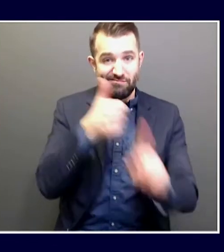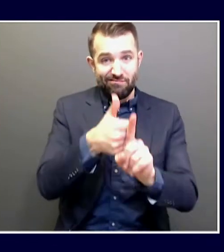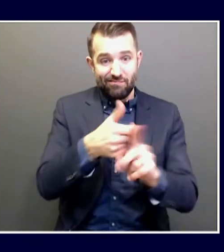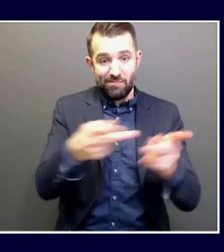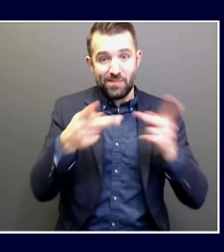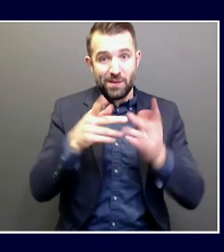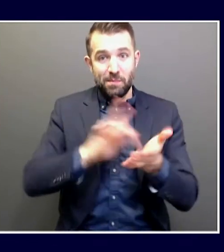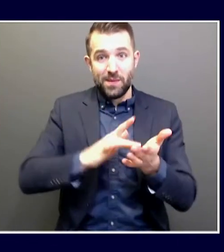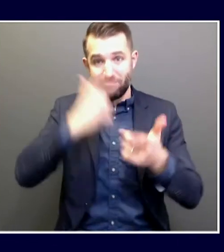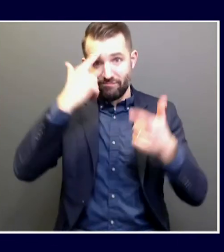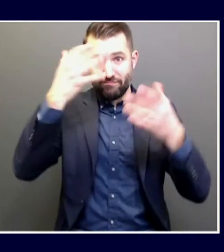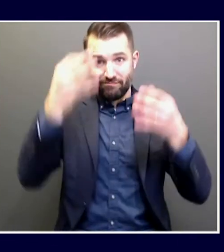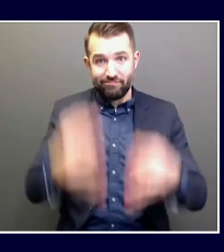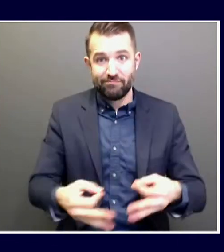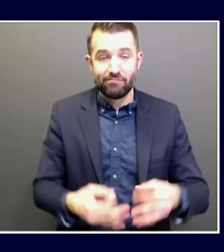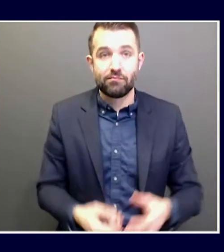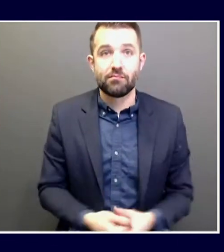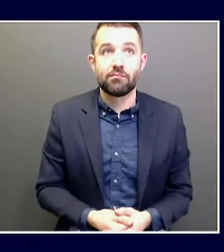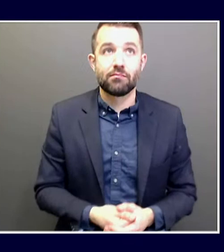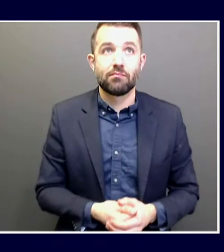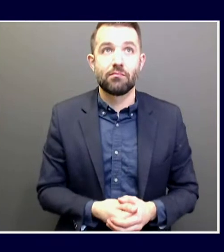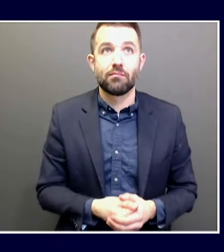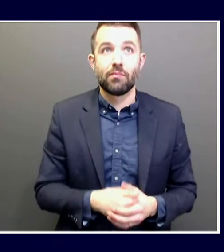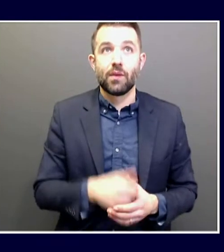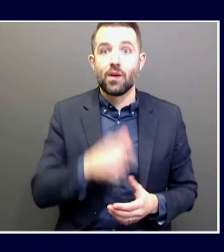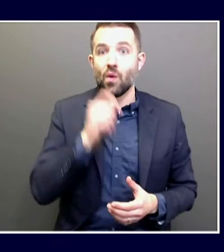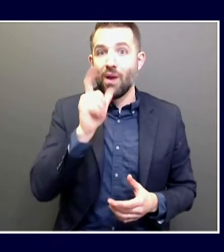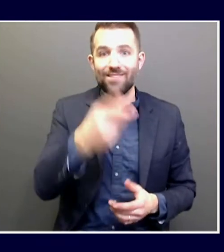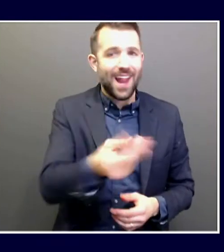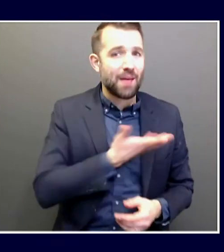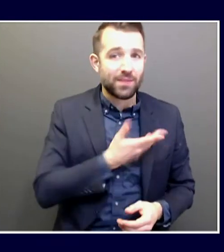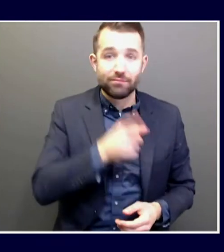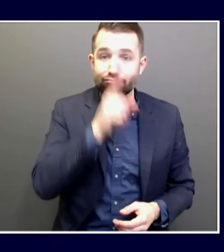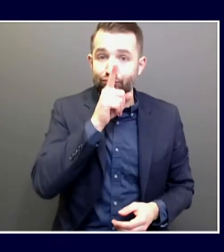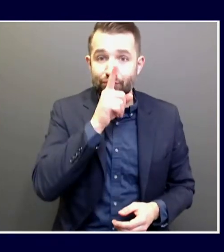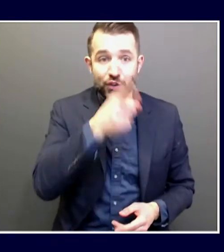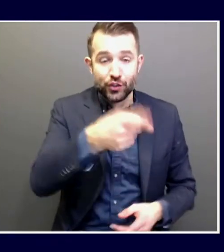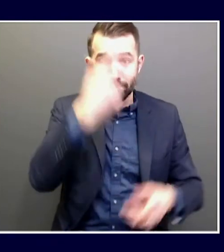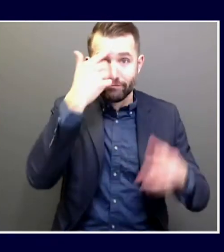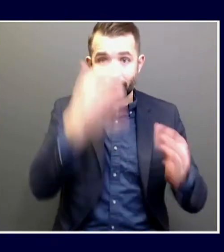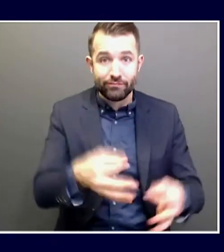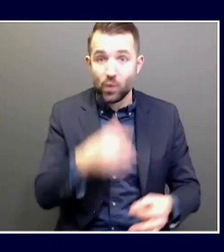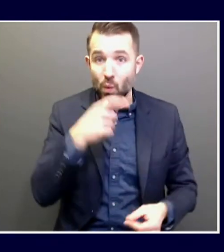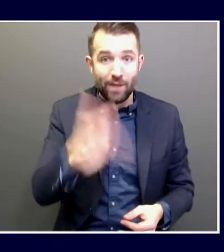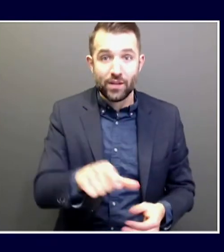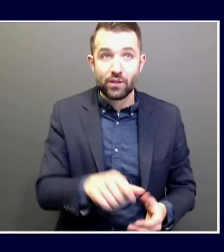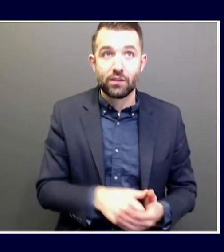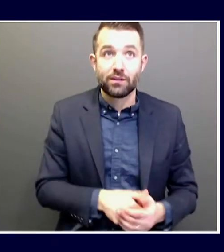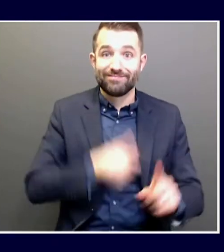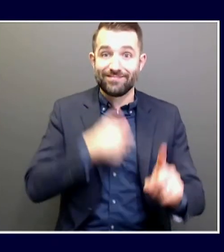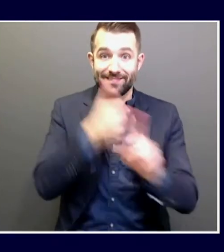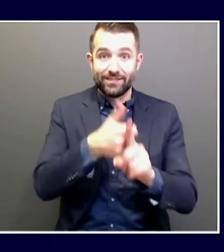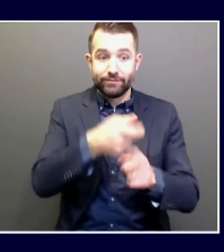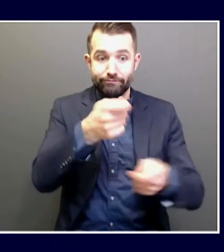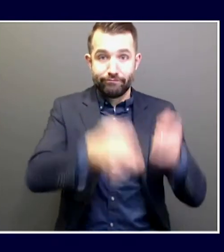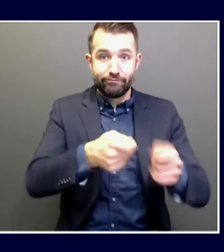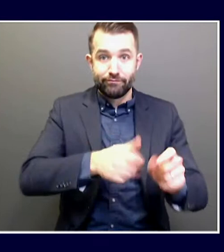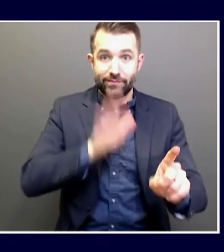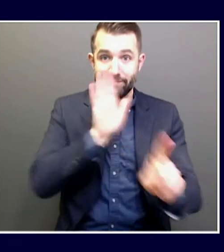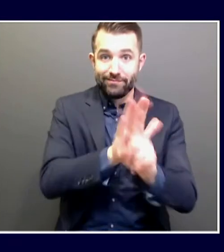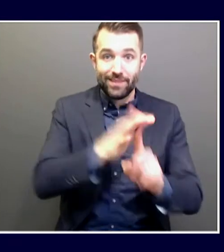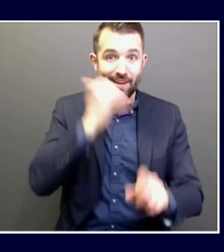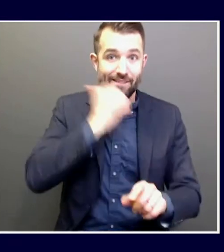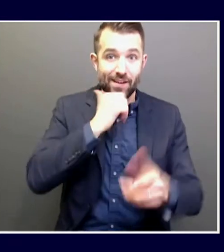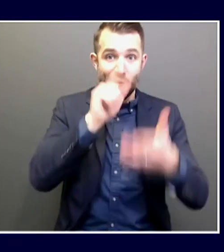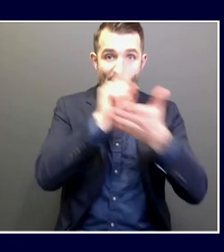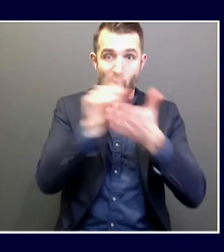Maine CDC. The guidelines are completely packaged such that any facility can take them off the shelf, read them, and implement them for the situation